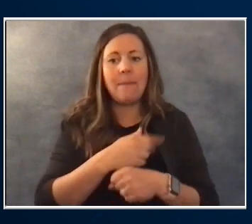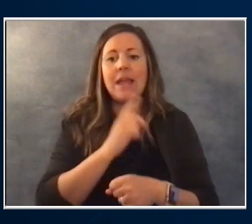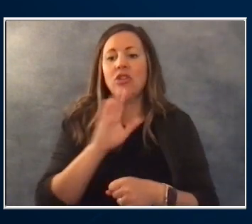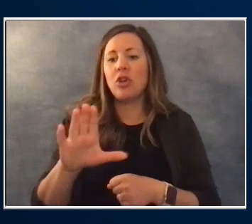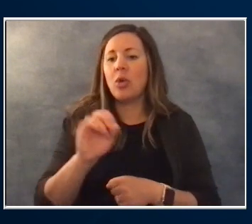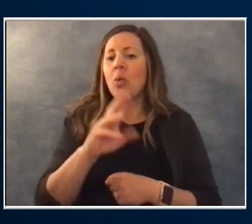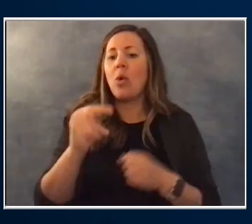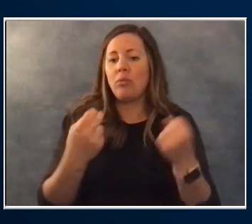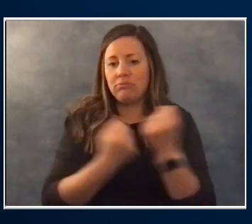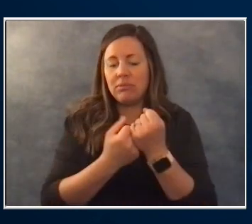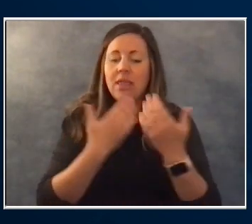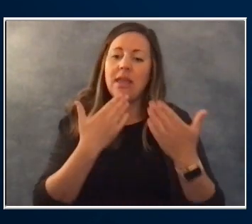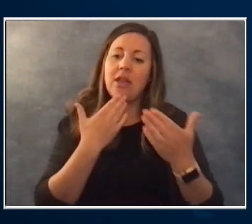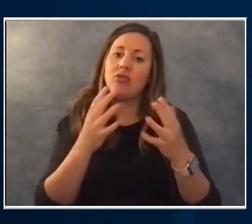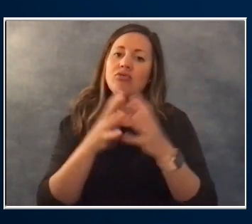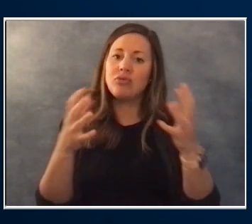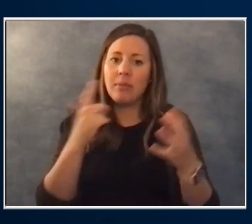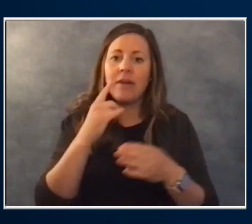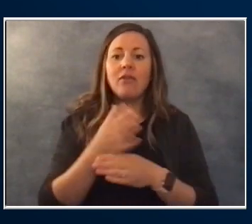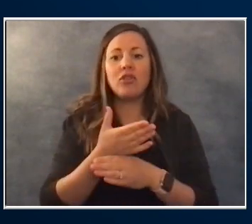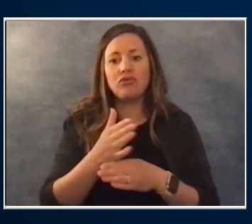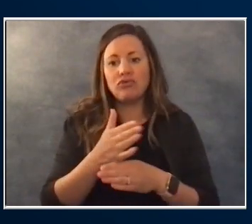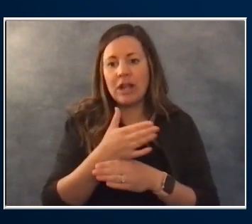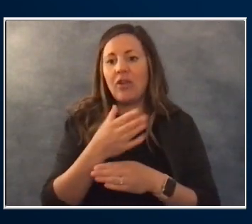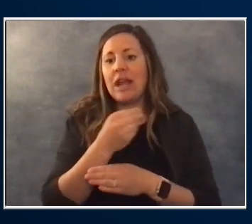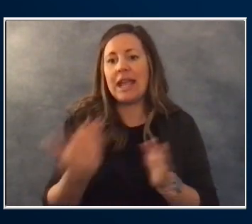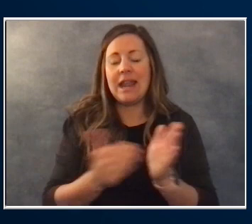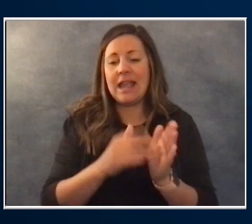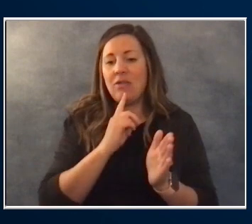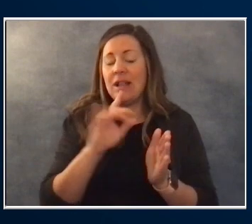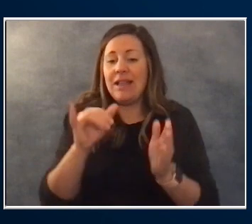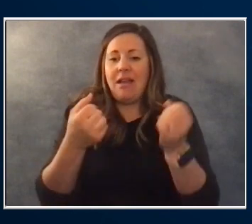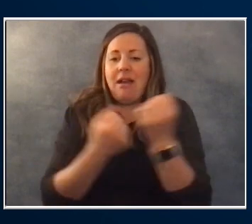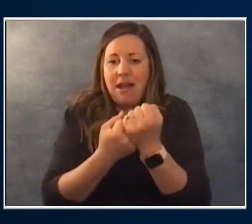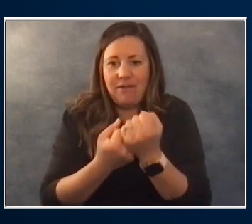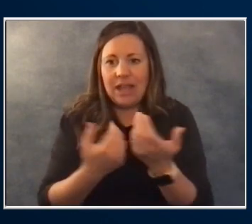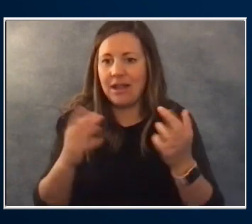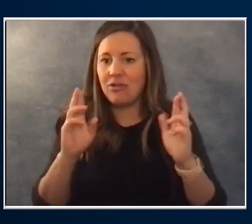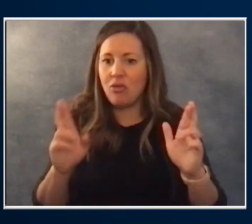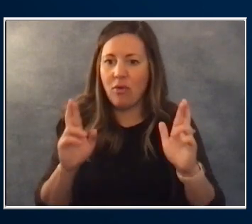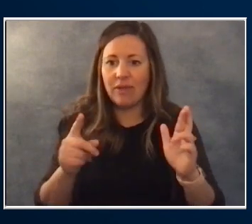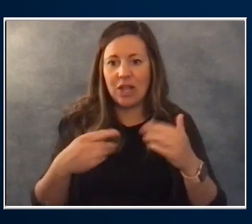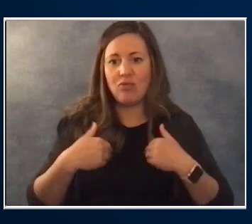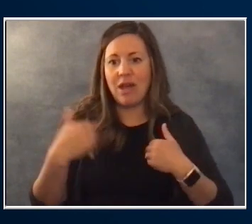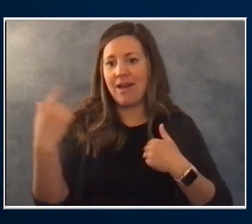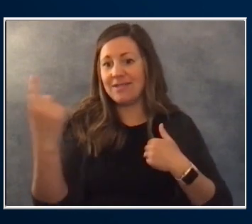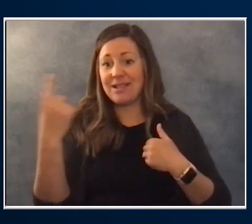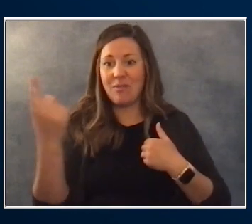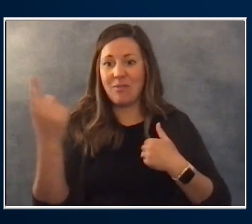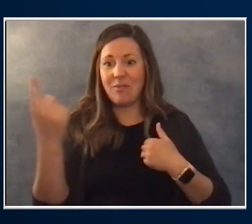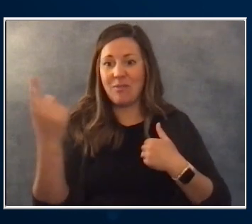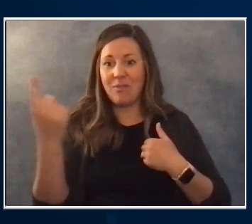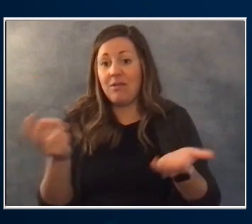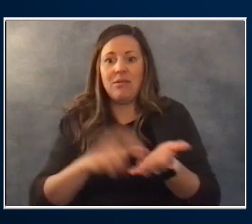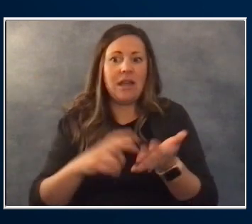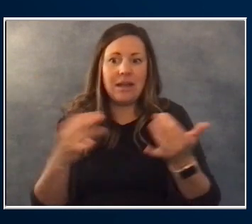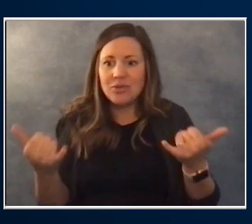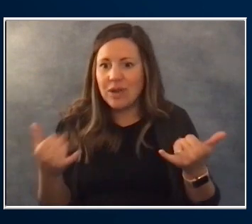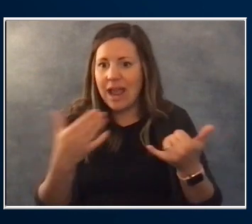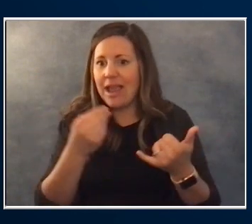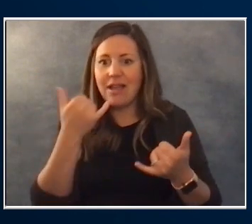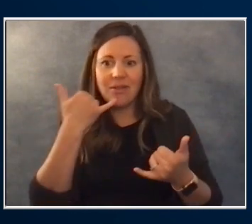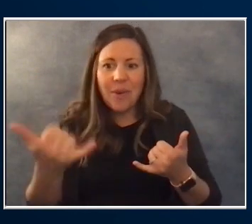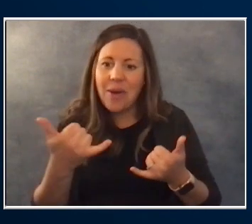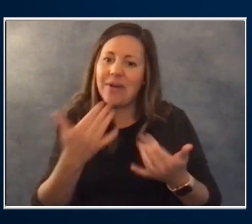much for sharing your story and just again being that face. And hopefully you've got somebody to wake up and listen today and make that phone call. So we appreciate it.